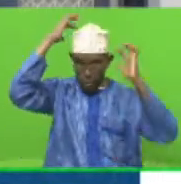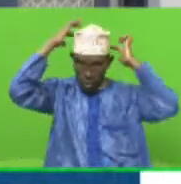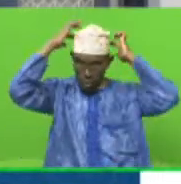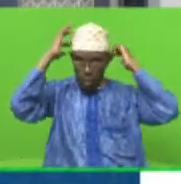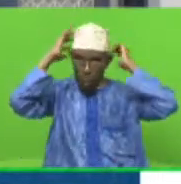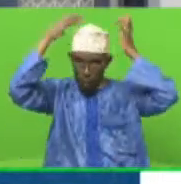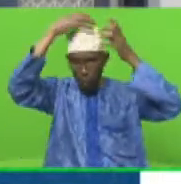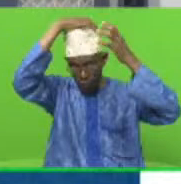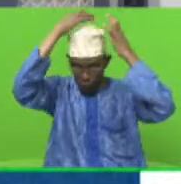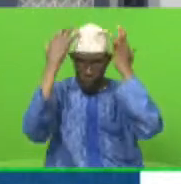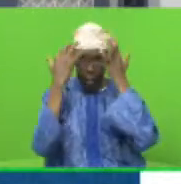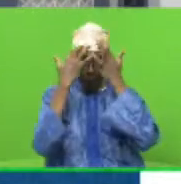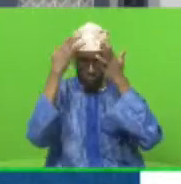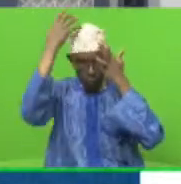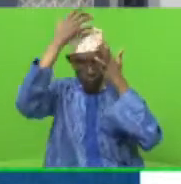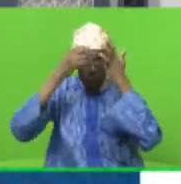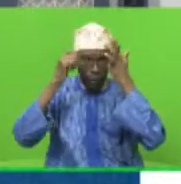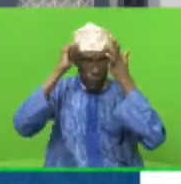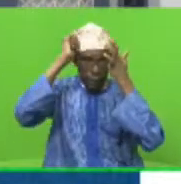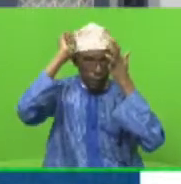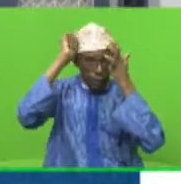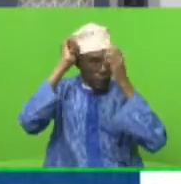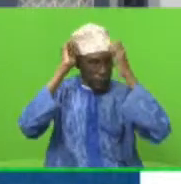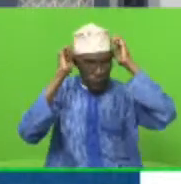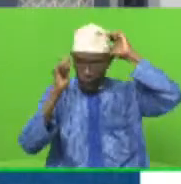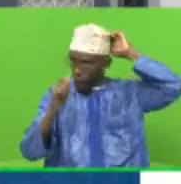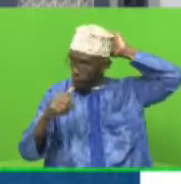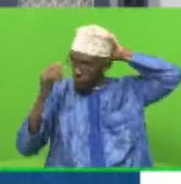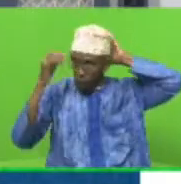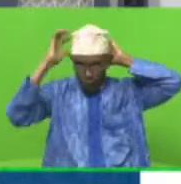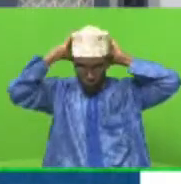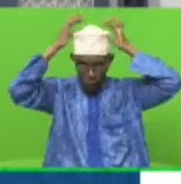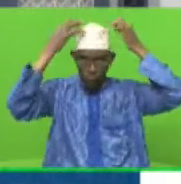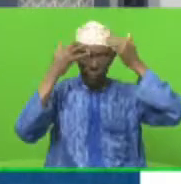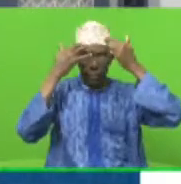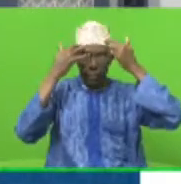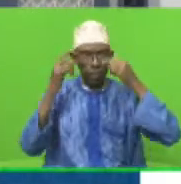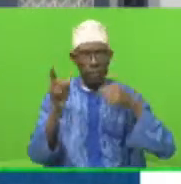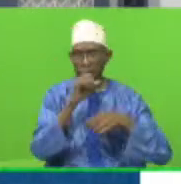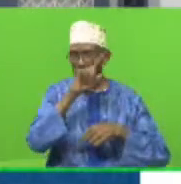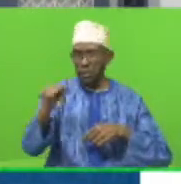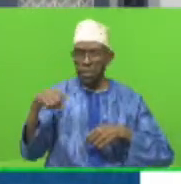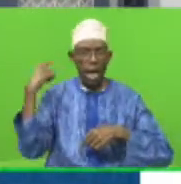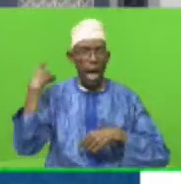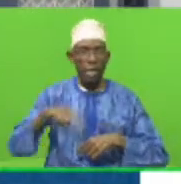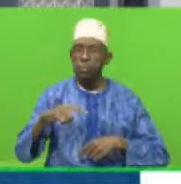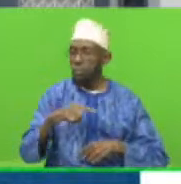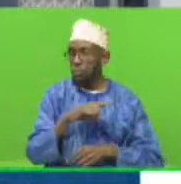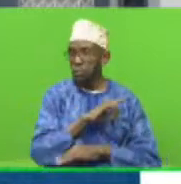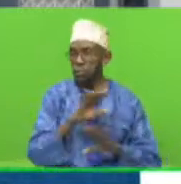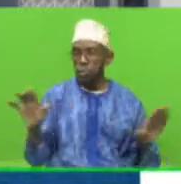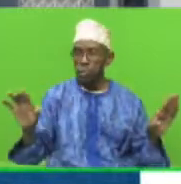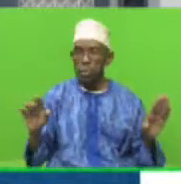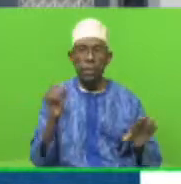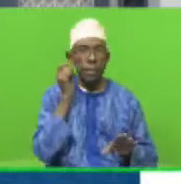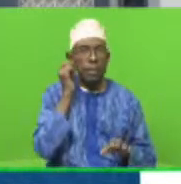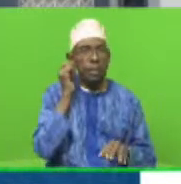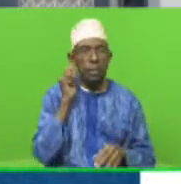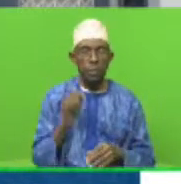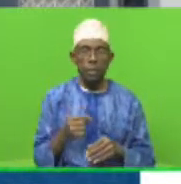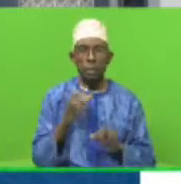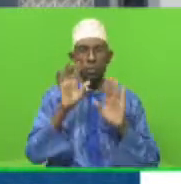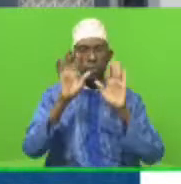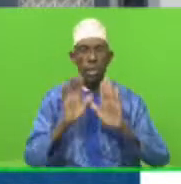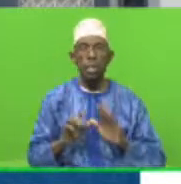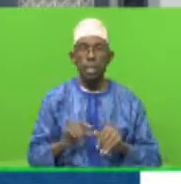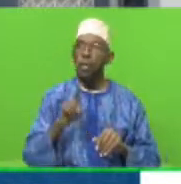of the head and leave part of the head. What do you say? "No, I can't." And your peers are more